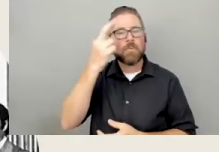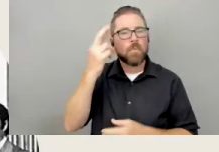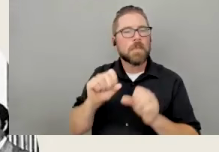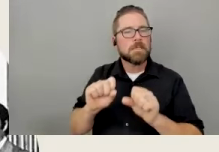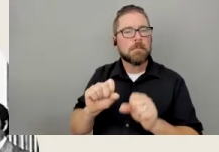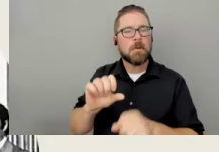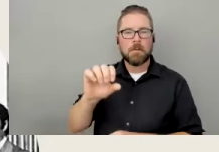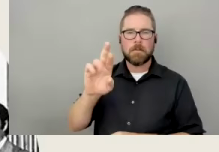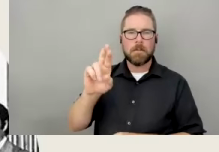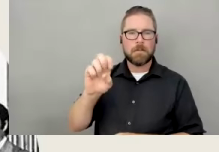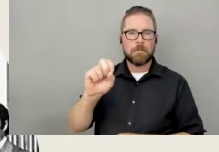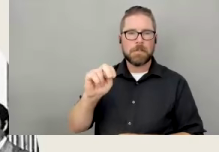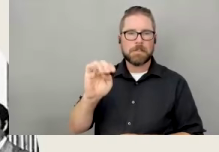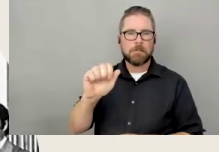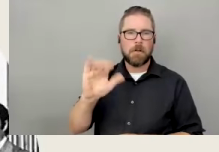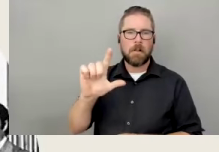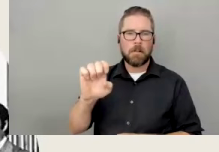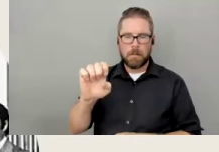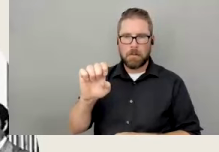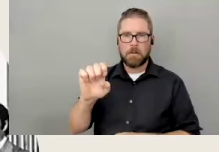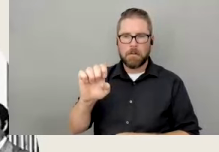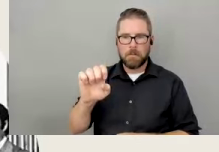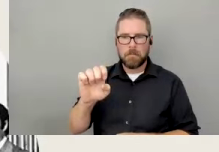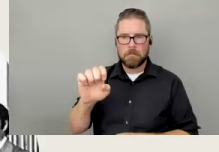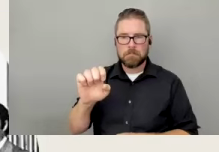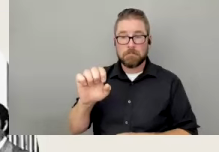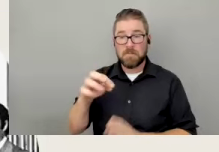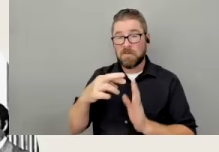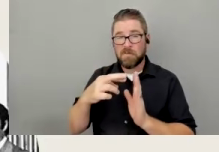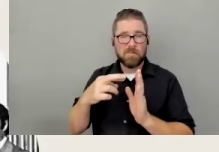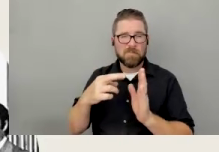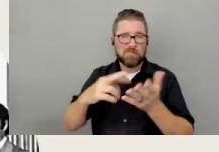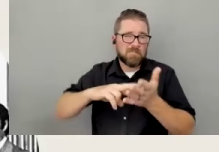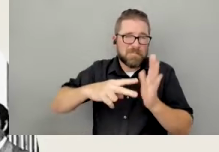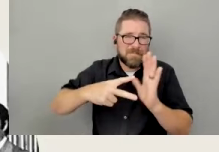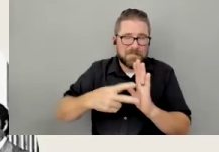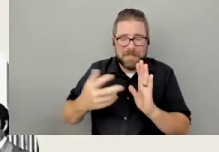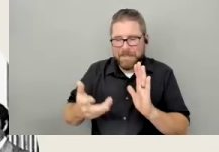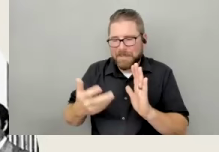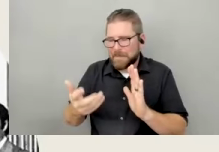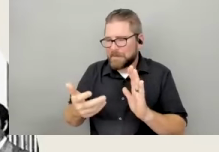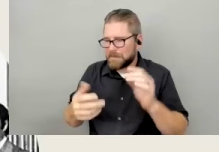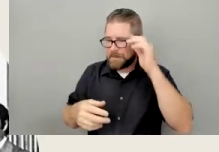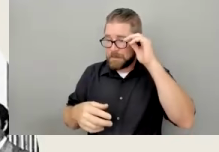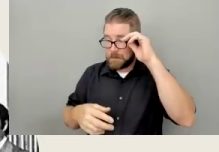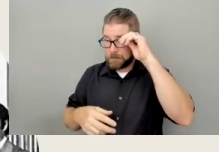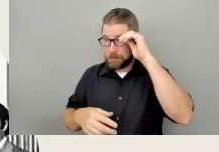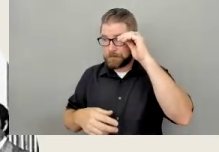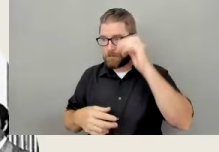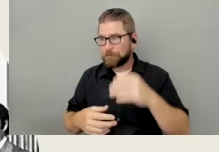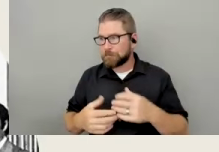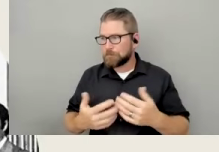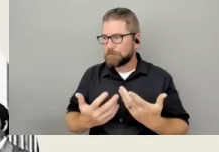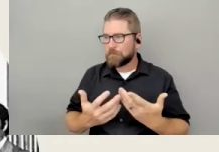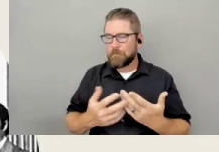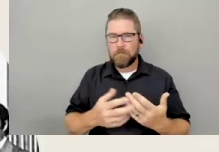thumb would be, reasonable in that it doesn't alter the